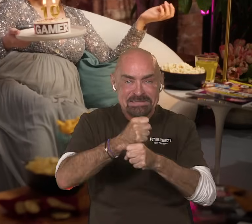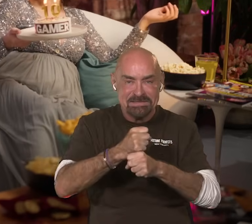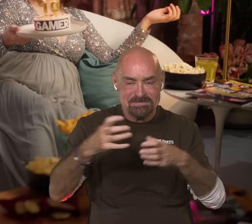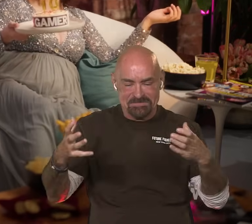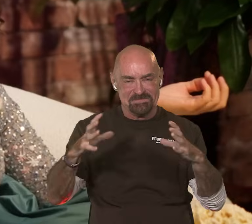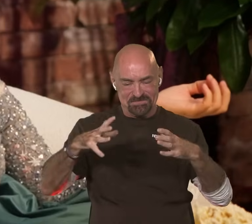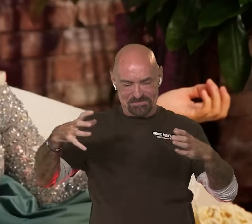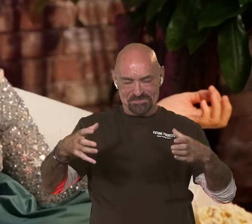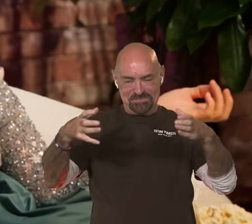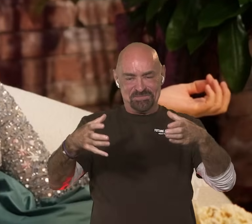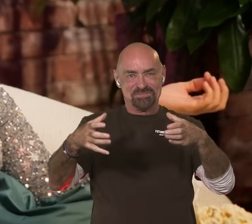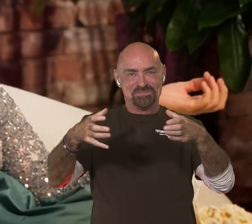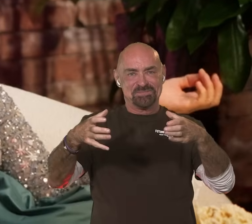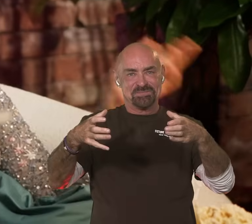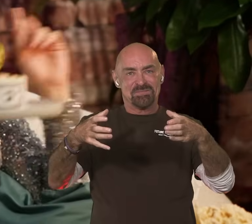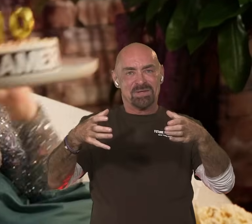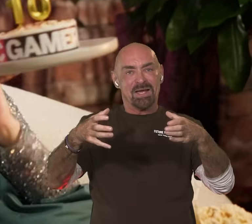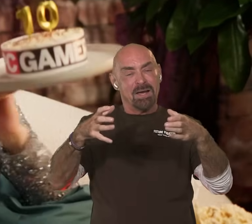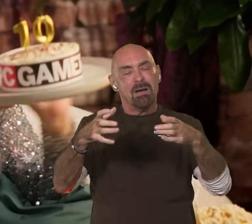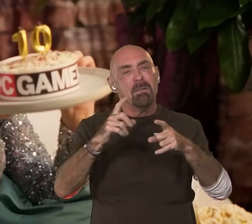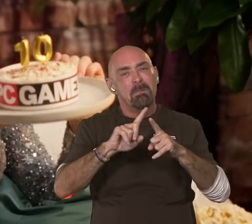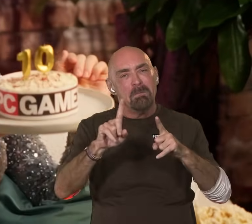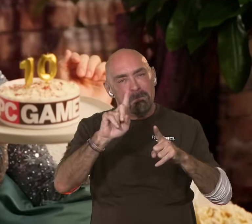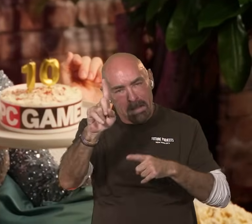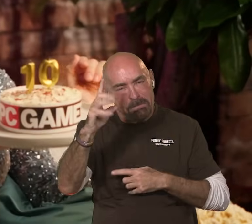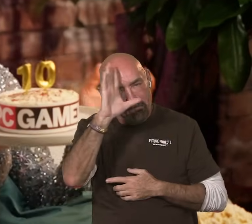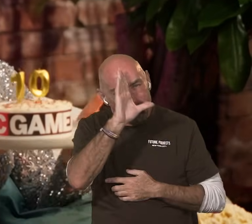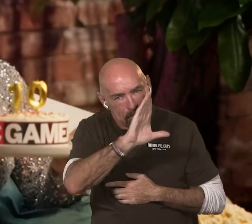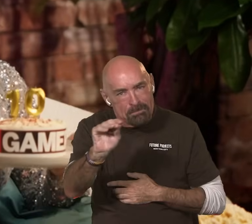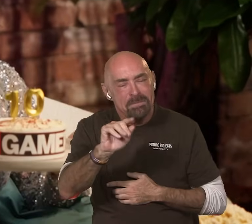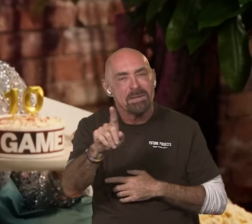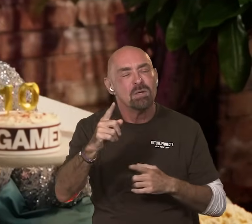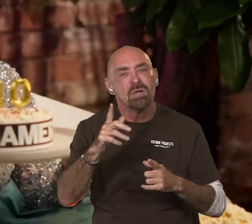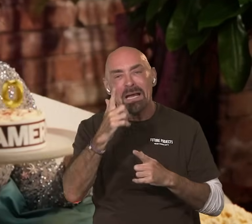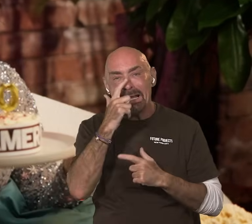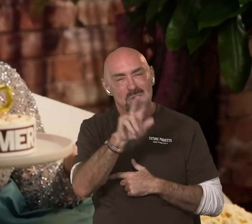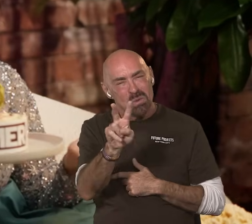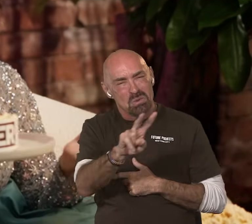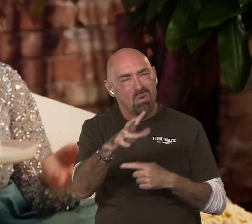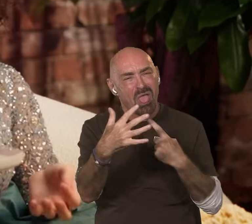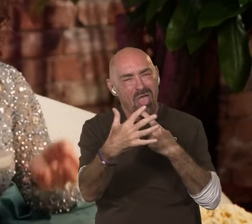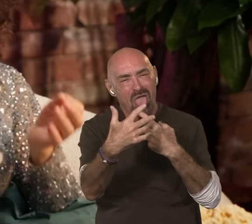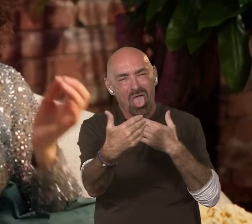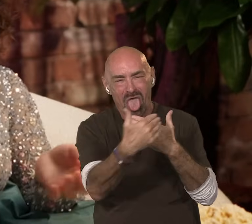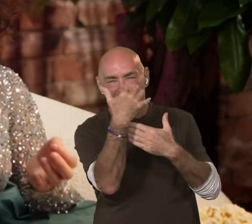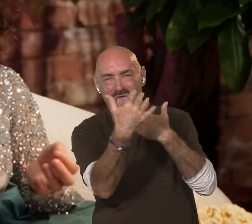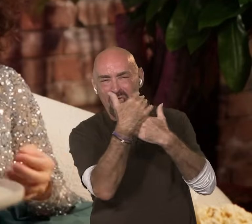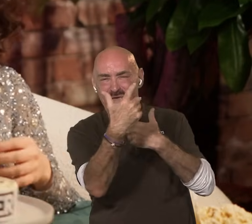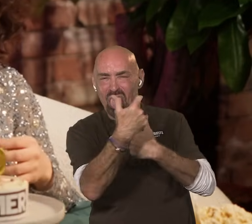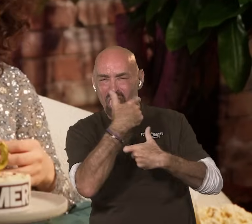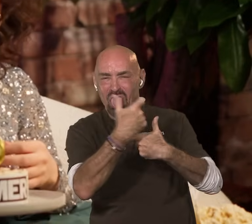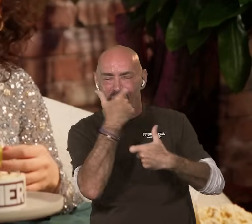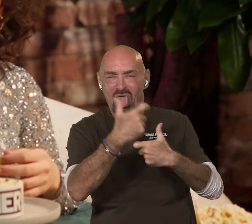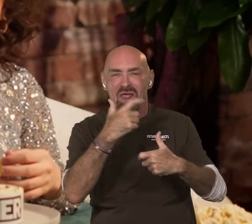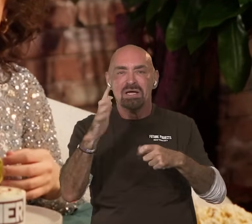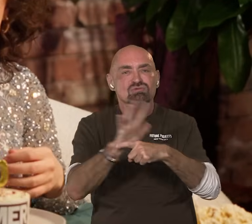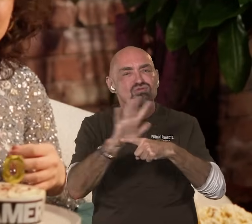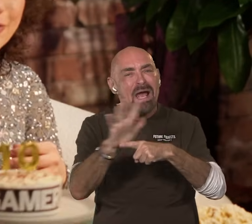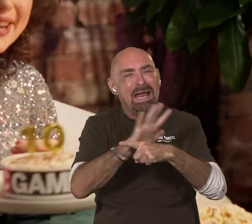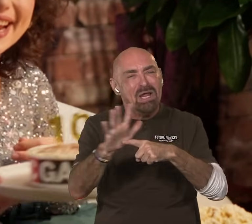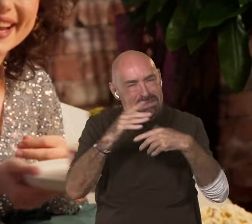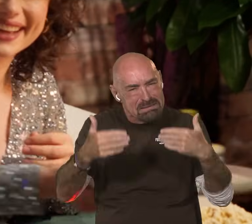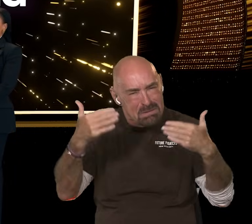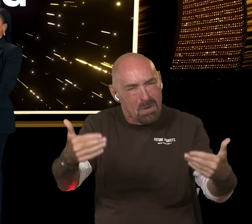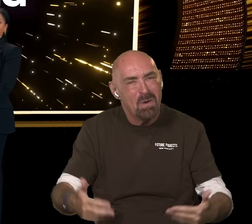a little cake. But I do think I speak for everyone watching when I say, could you two stop goofing around and just get to the